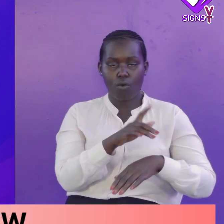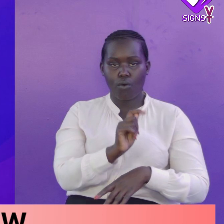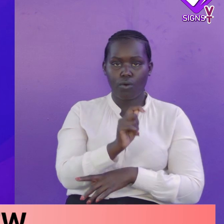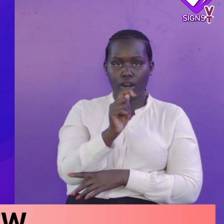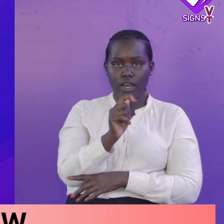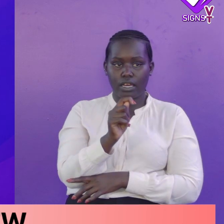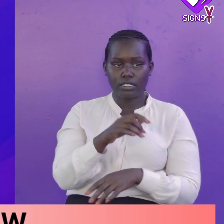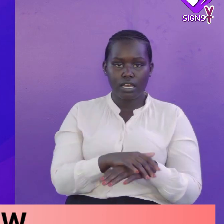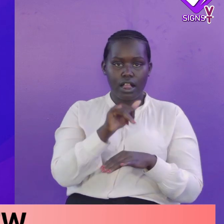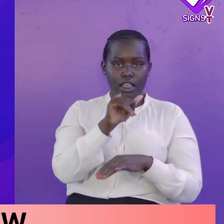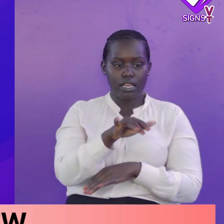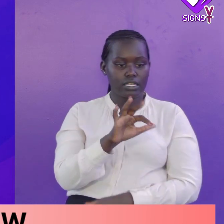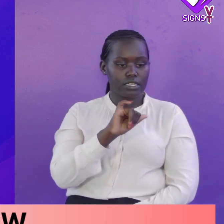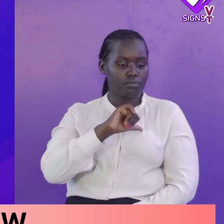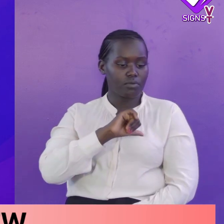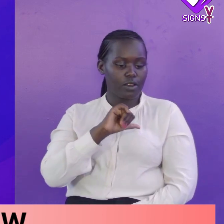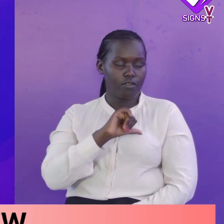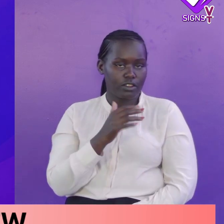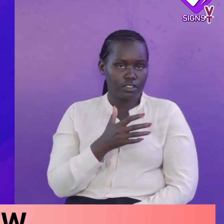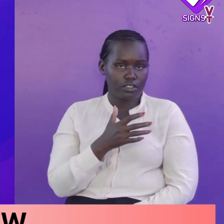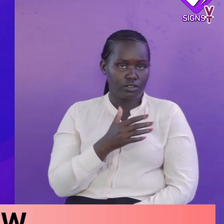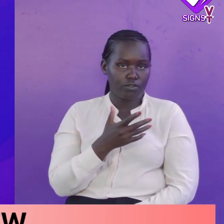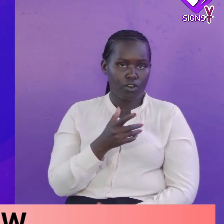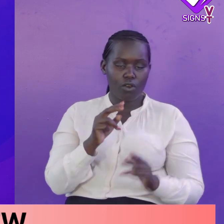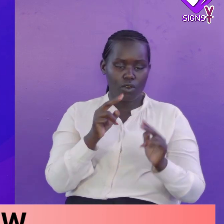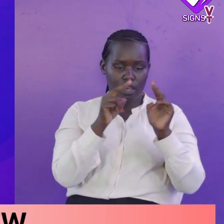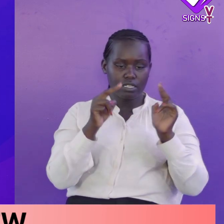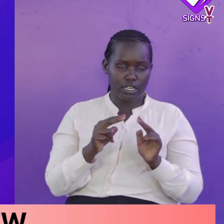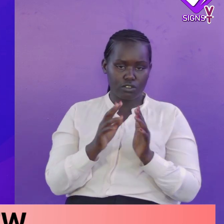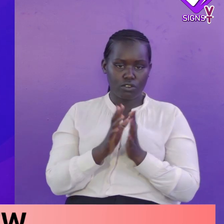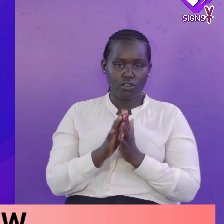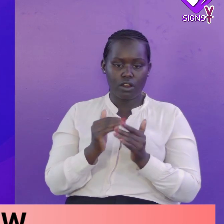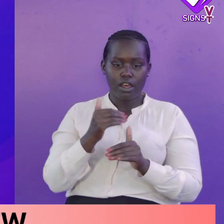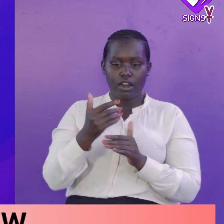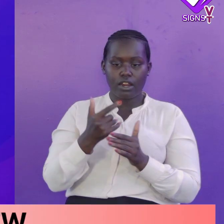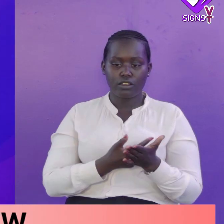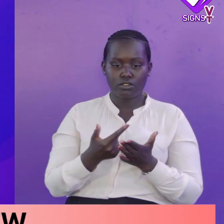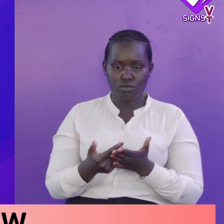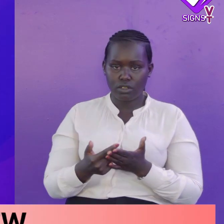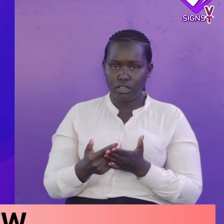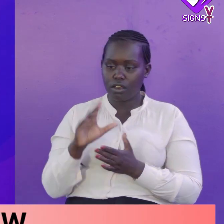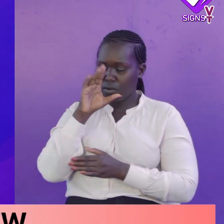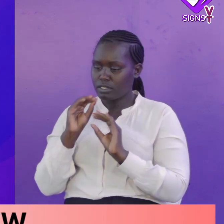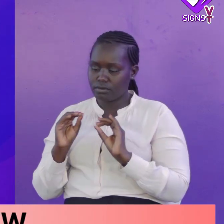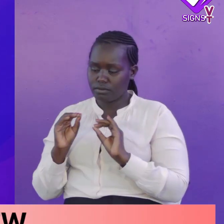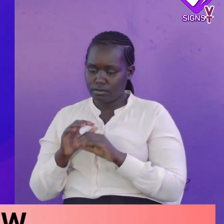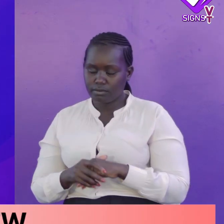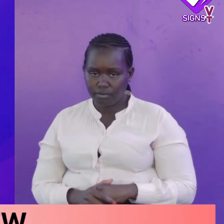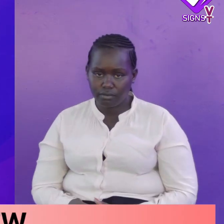the advantage for he's an Italy international. So next week, hata hepa mkwaju wa Zubimendi, you